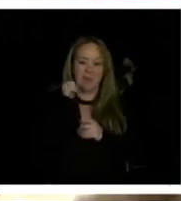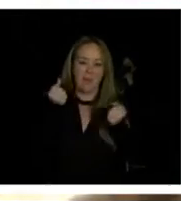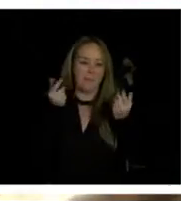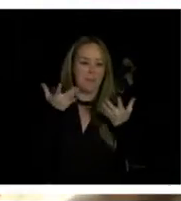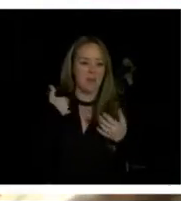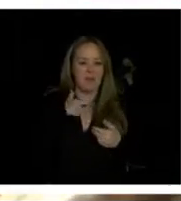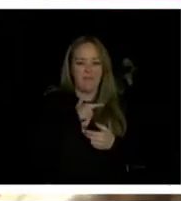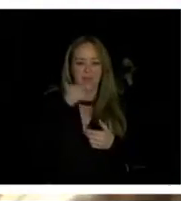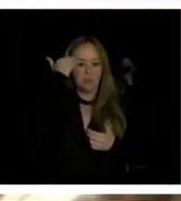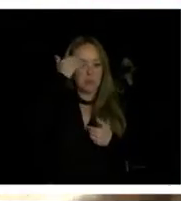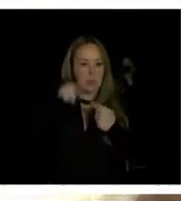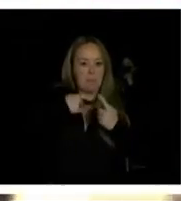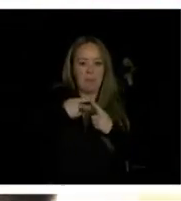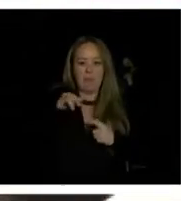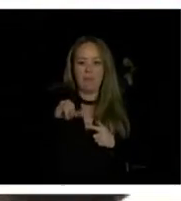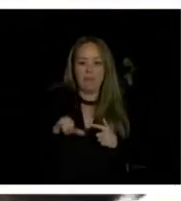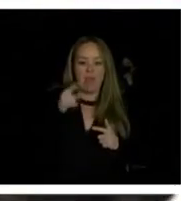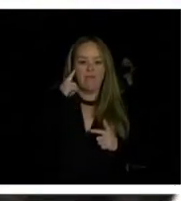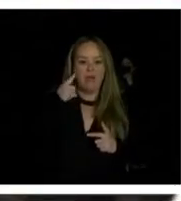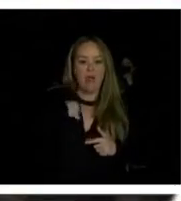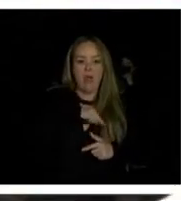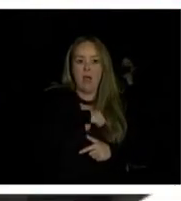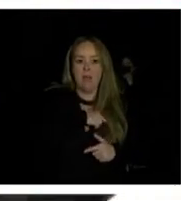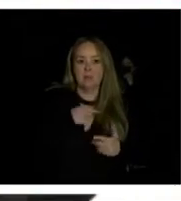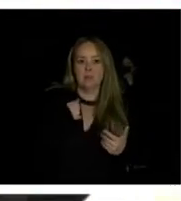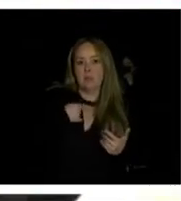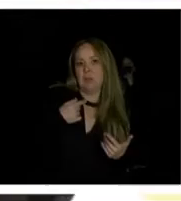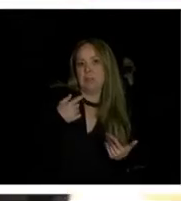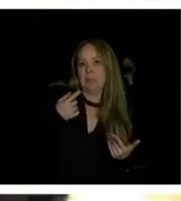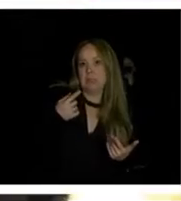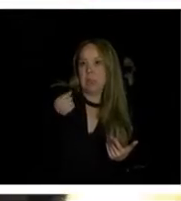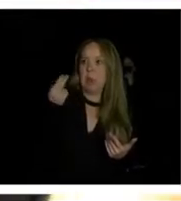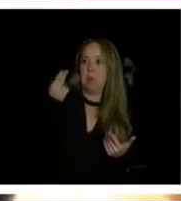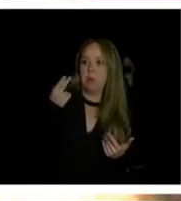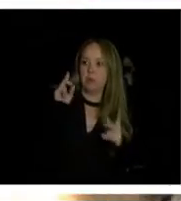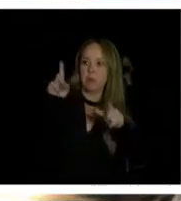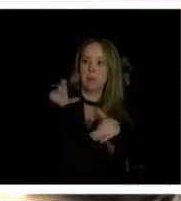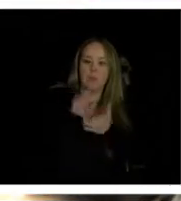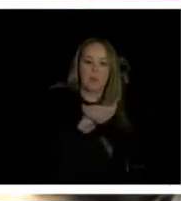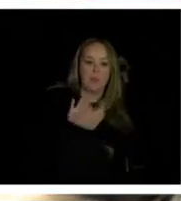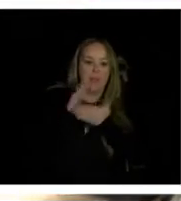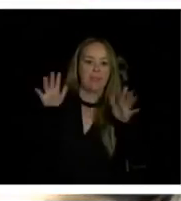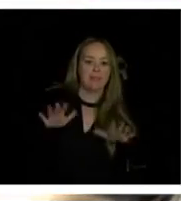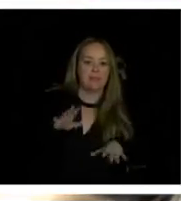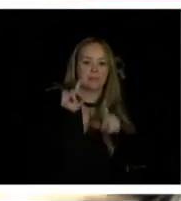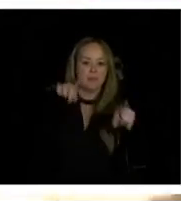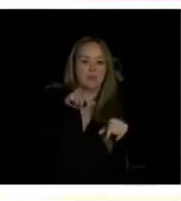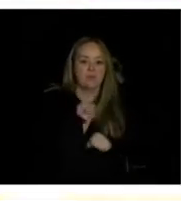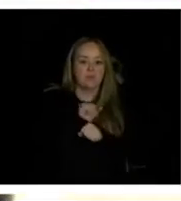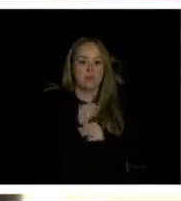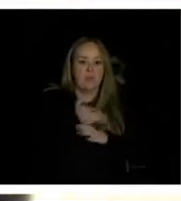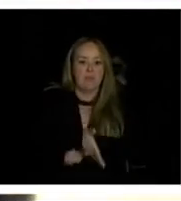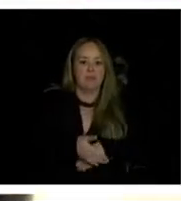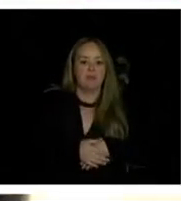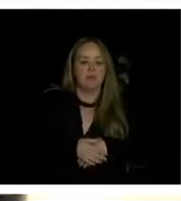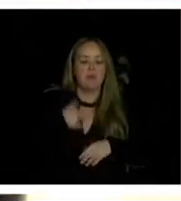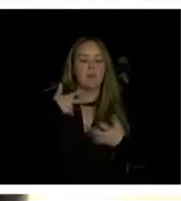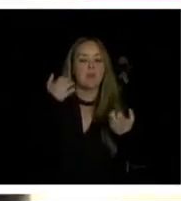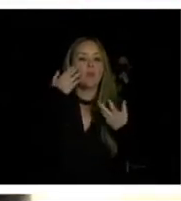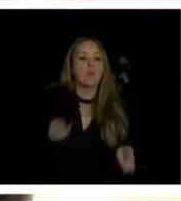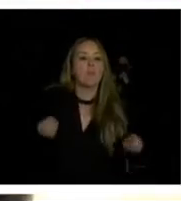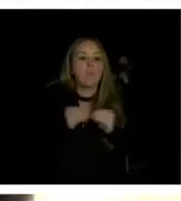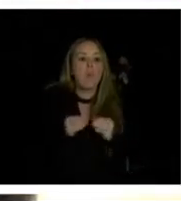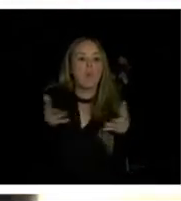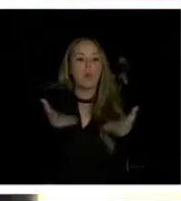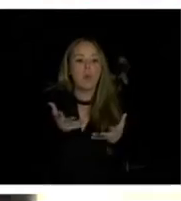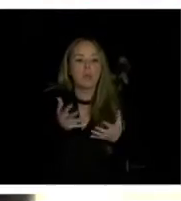us know about. For us, it's like, it's just, okay, you go to college and then you go get a job. But we would like to know more